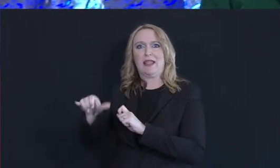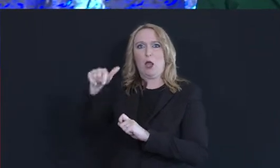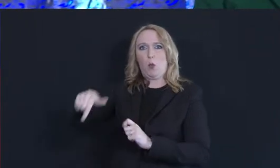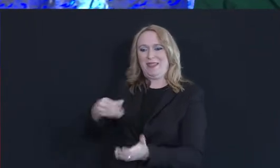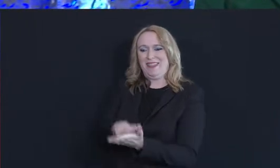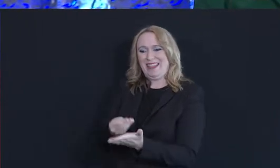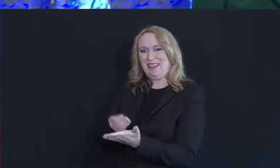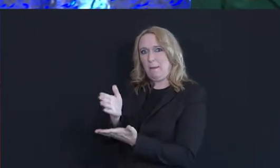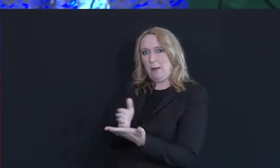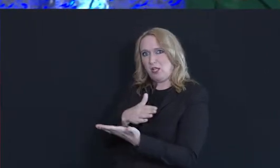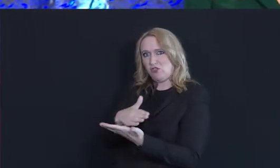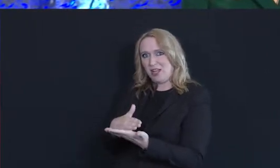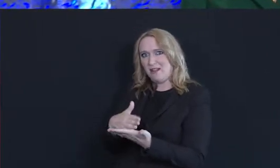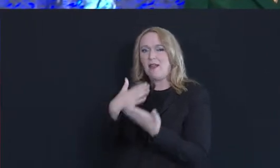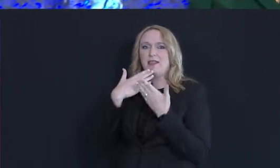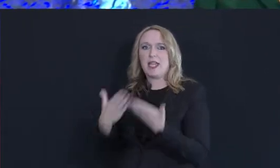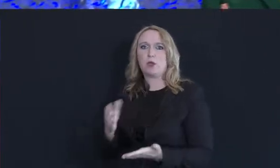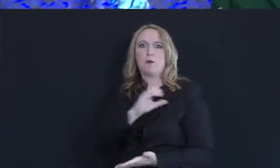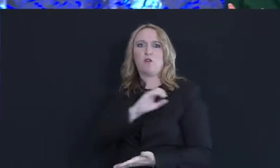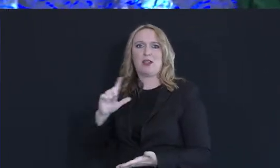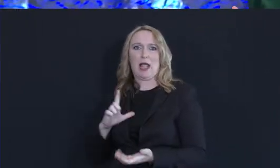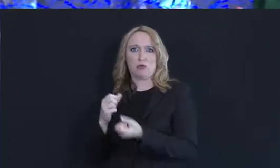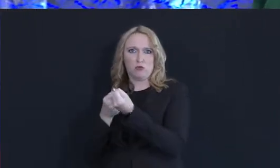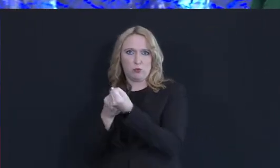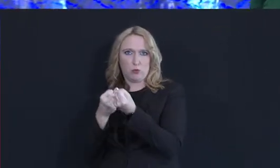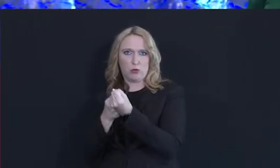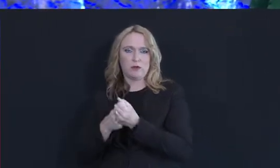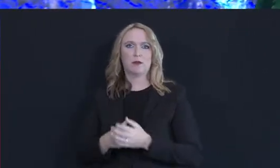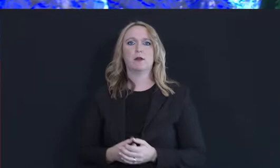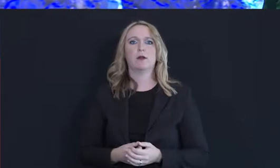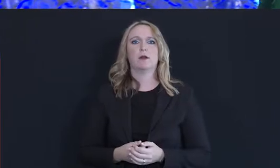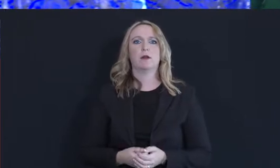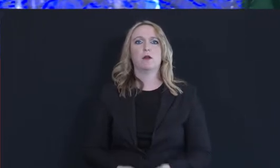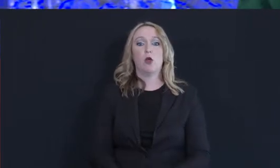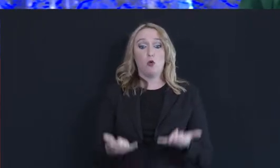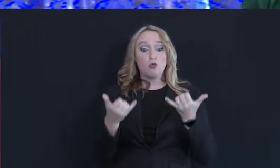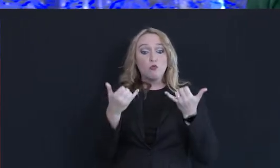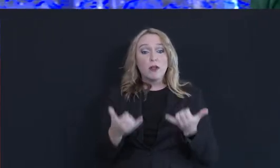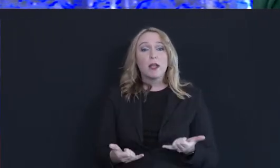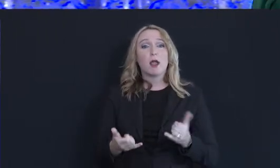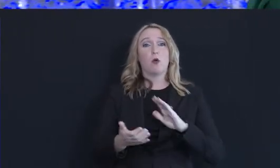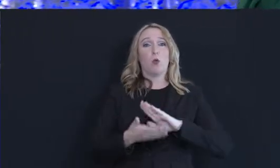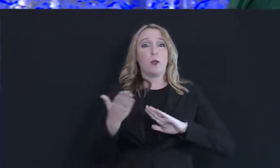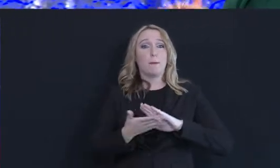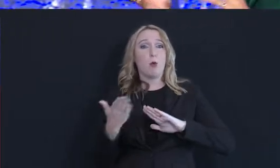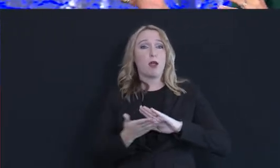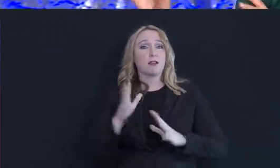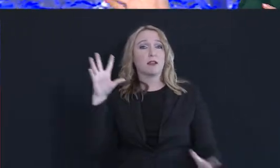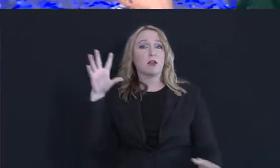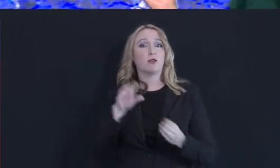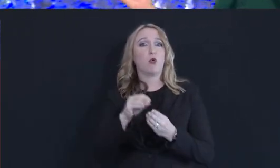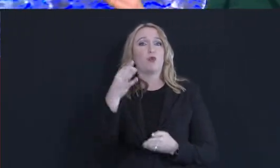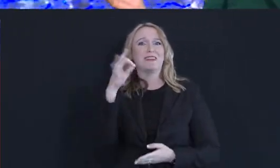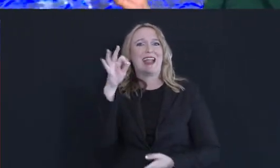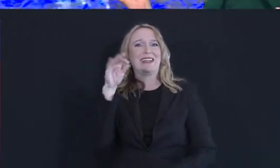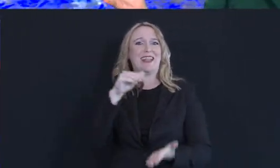thanks to the council's support right now we process around 19 000 building permits per year an average of three weeks to get your